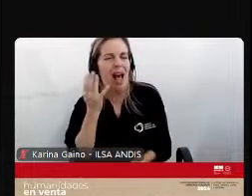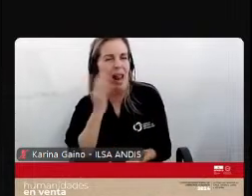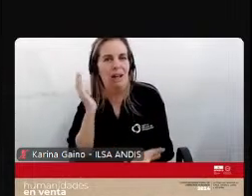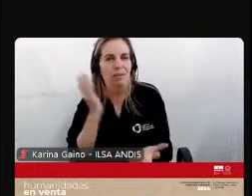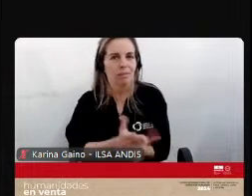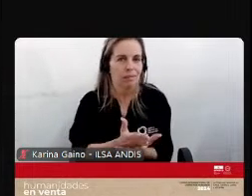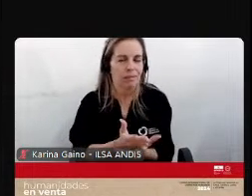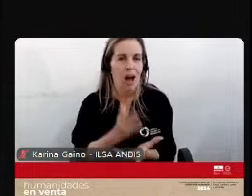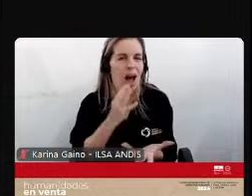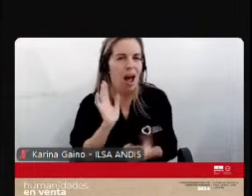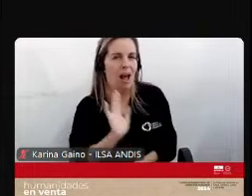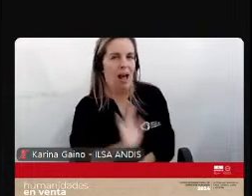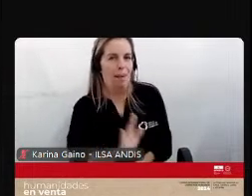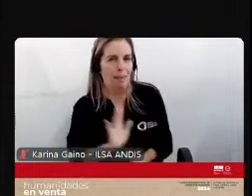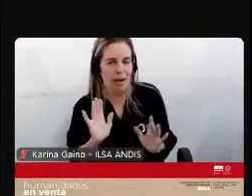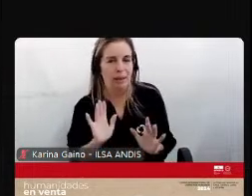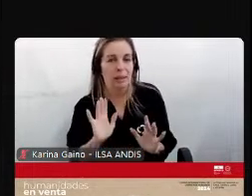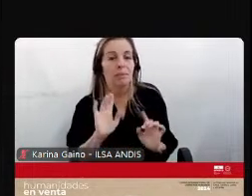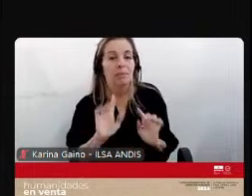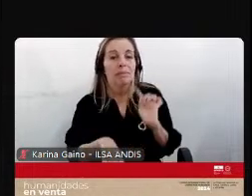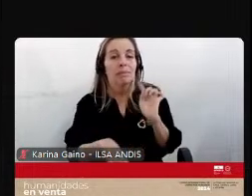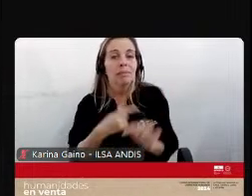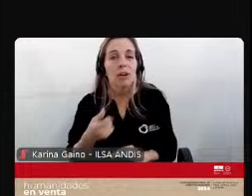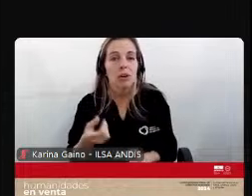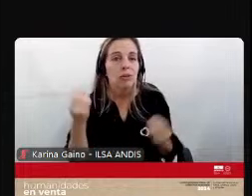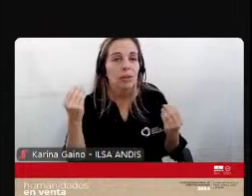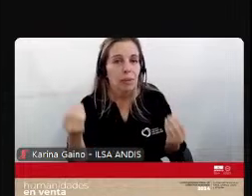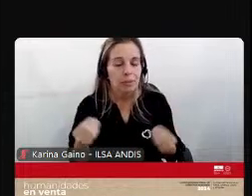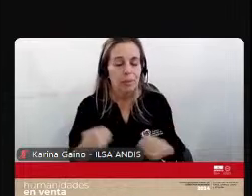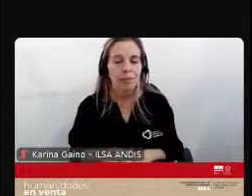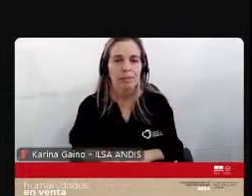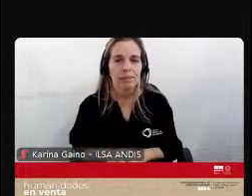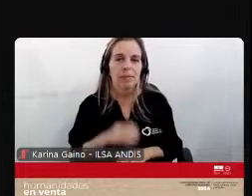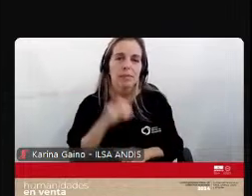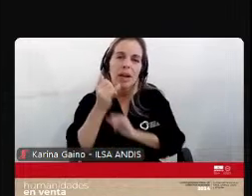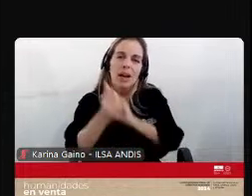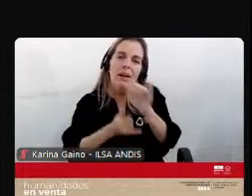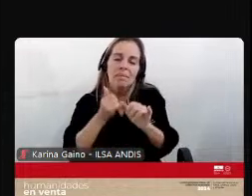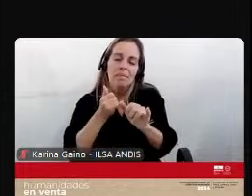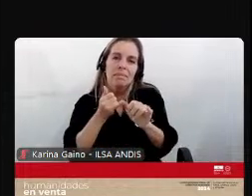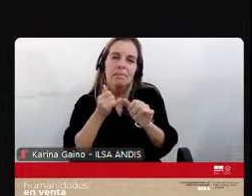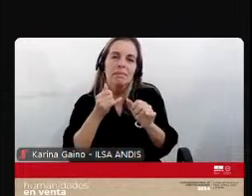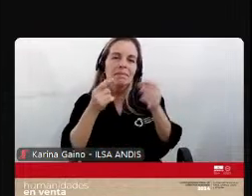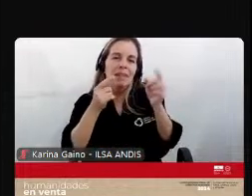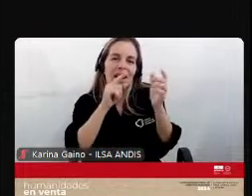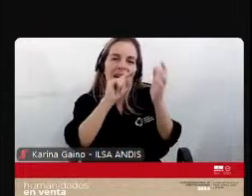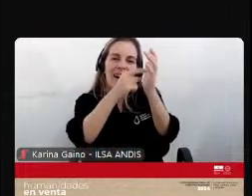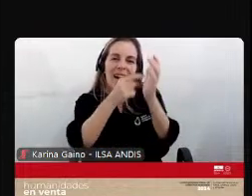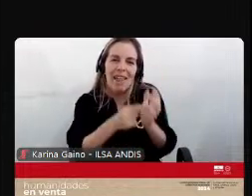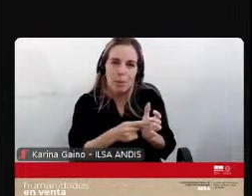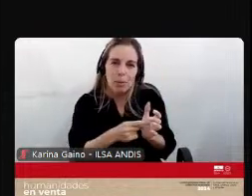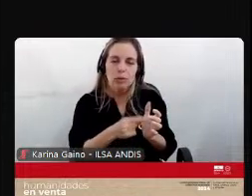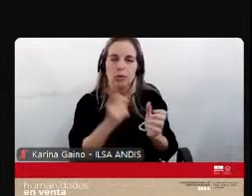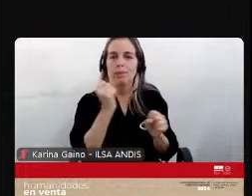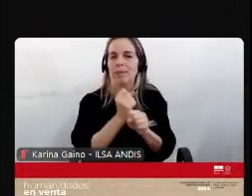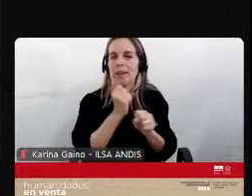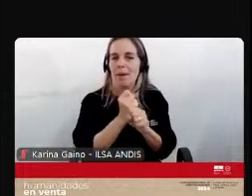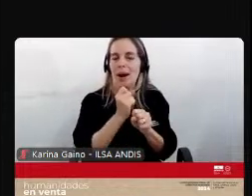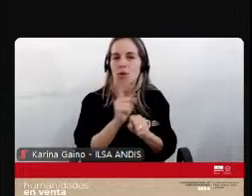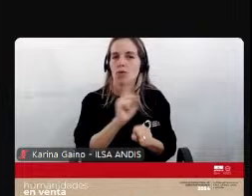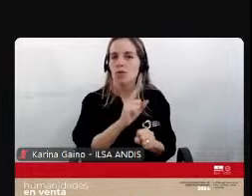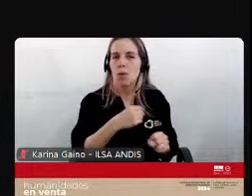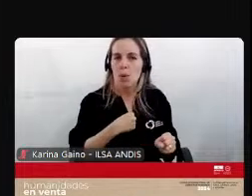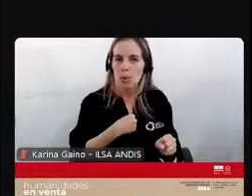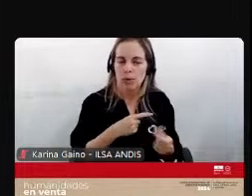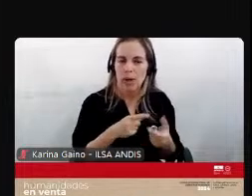is really go through each of the indicators of both involuntary work and threat or menace of penalty. And